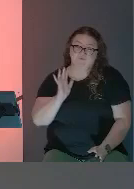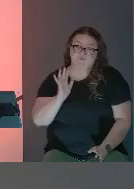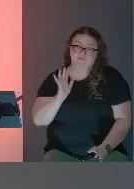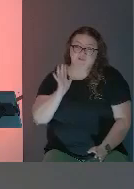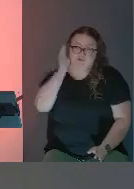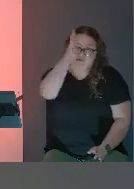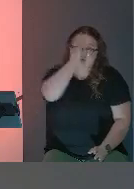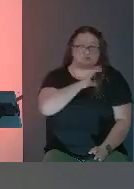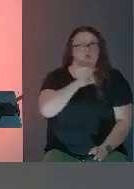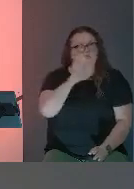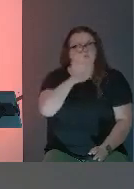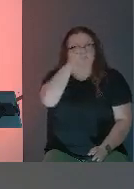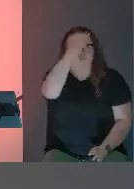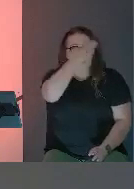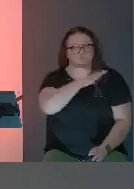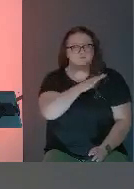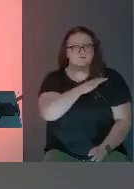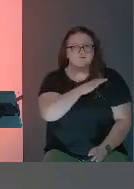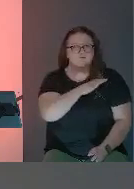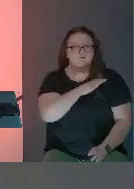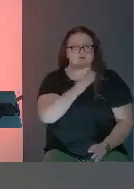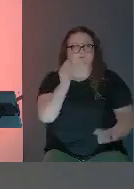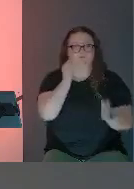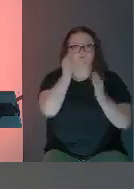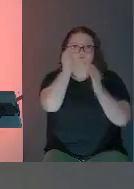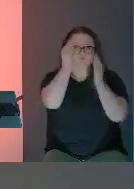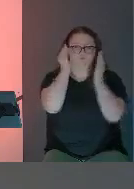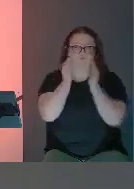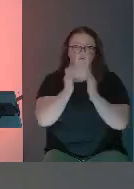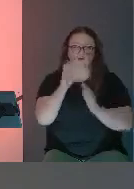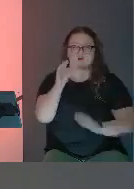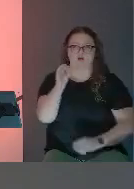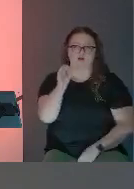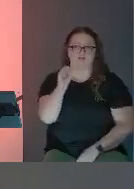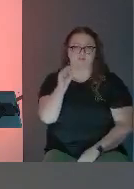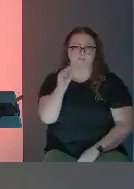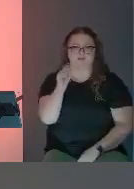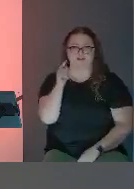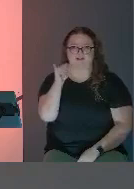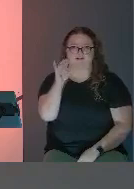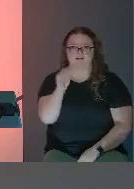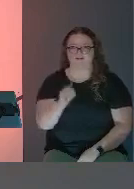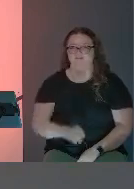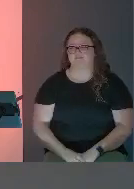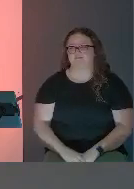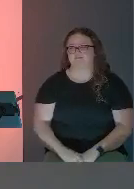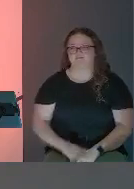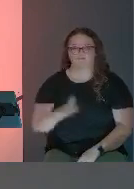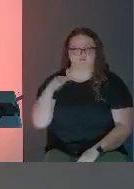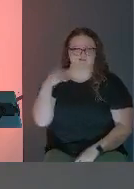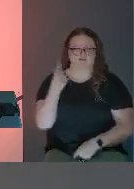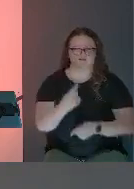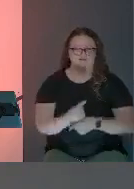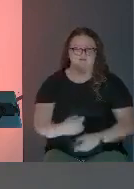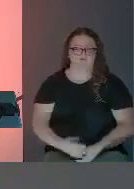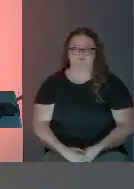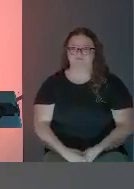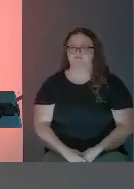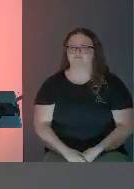that should be dudes that are putting on a lot of cosmetics. Right? It's crazy where we find ourselves.